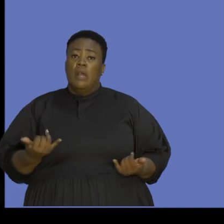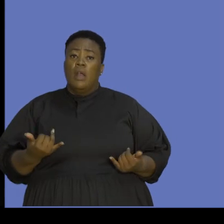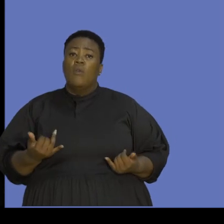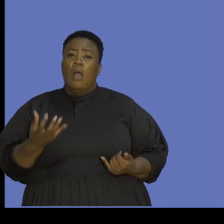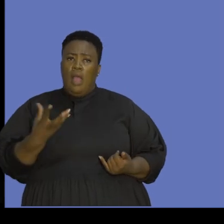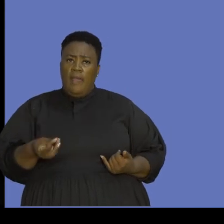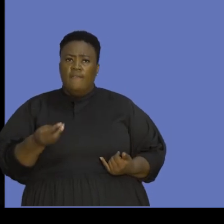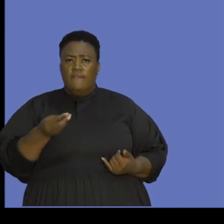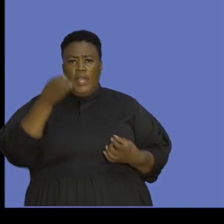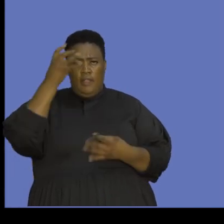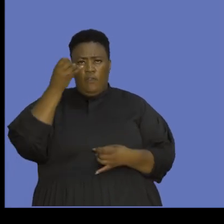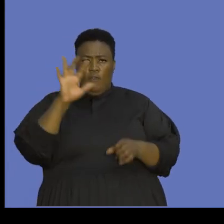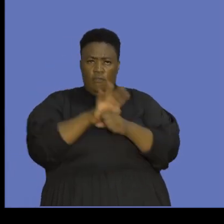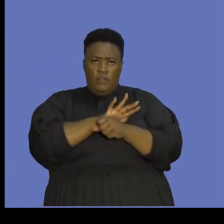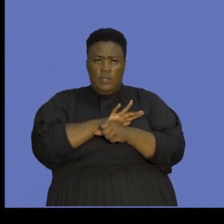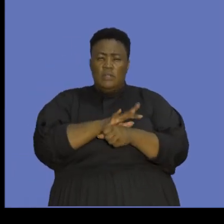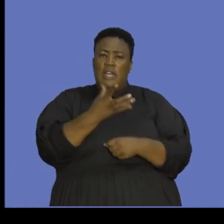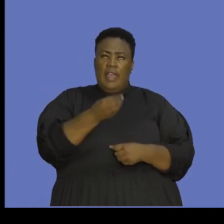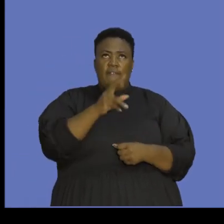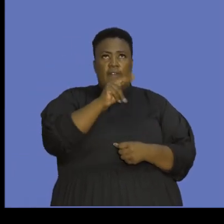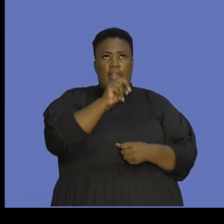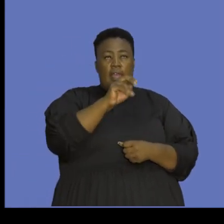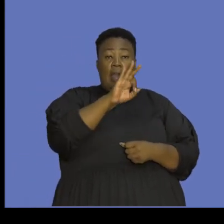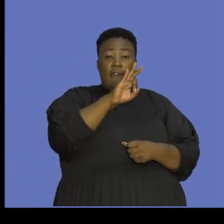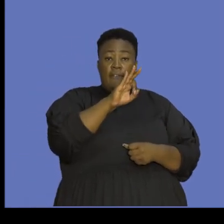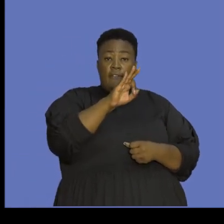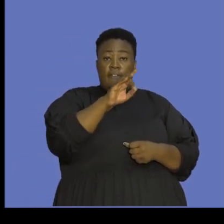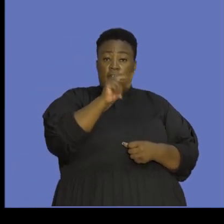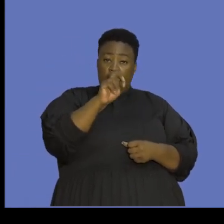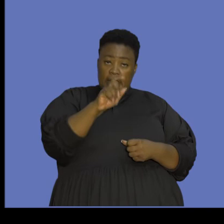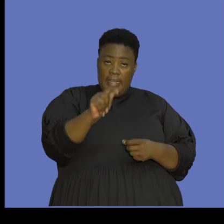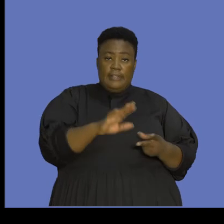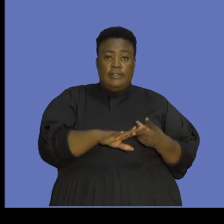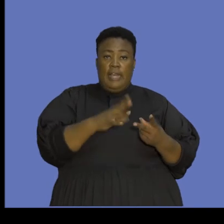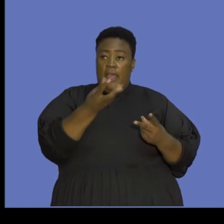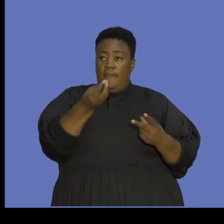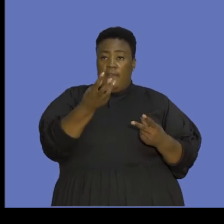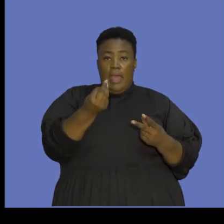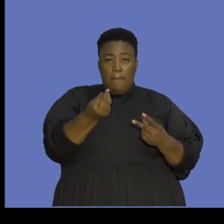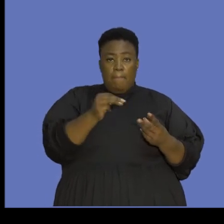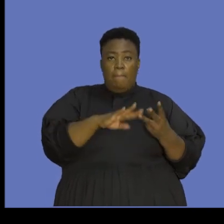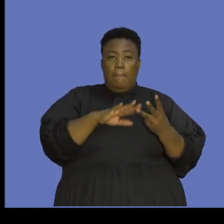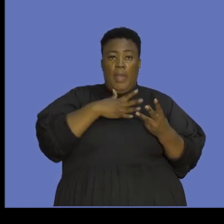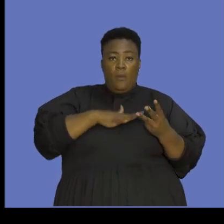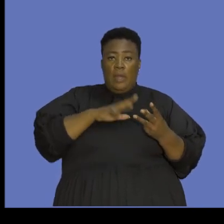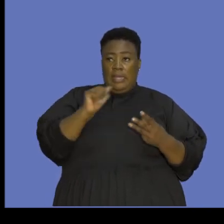I now have all the information I need. I've got F net, I've got M, I want A.